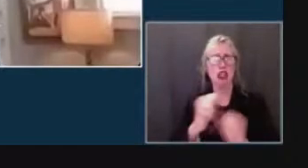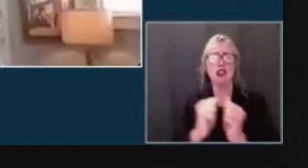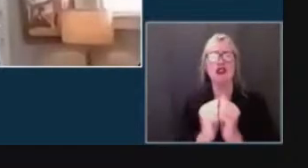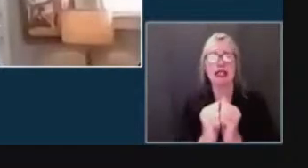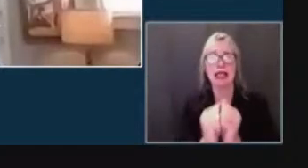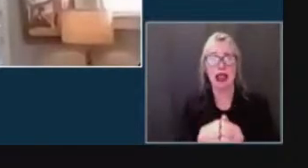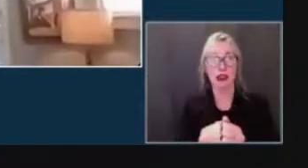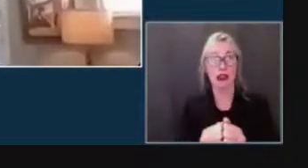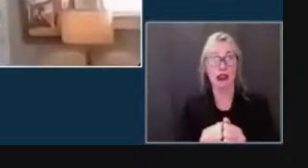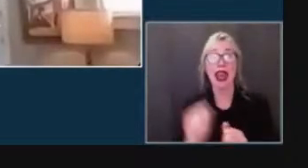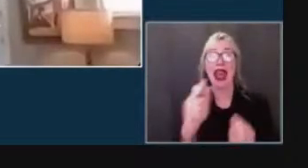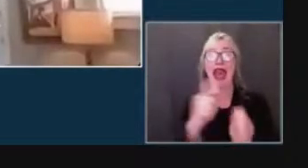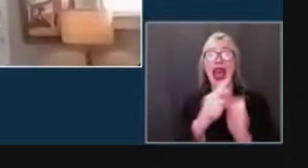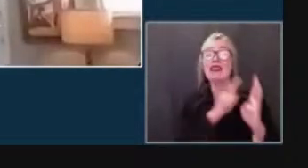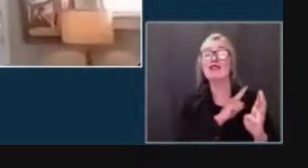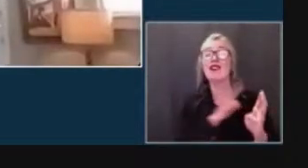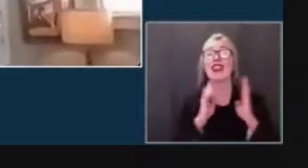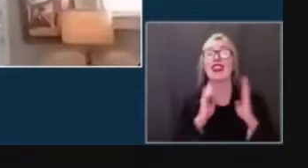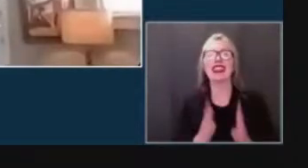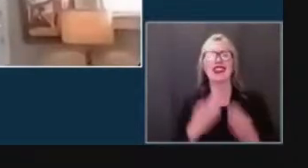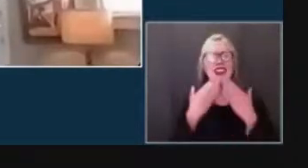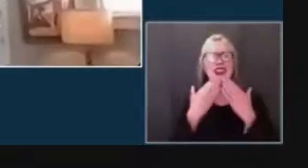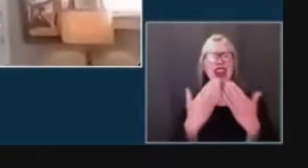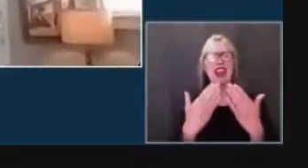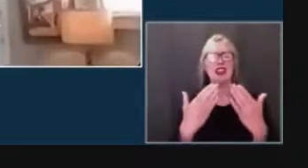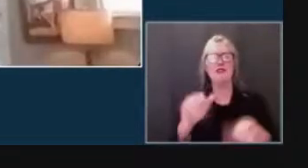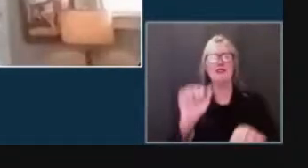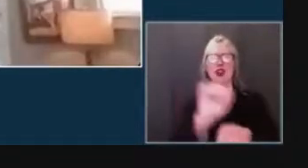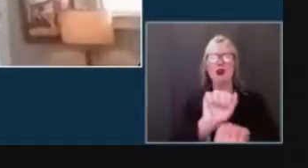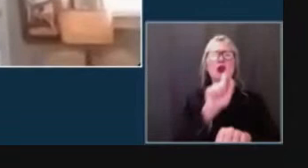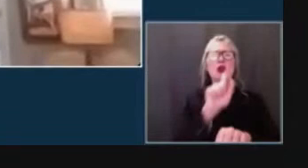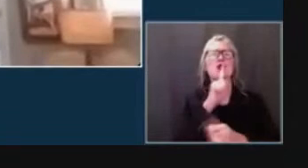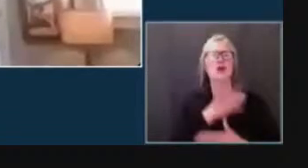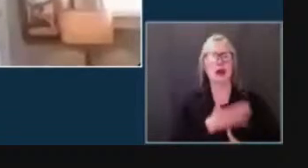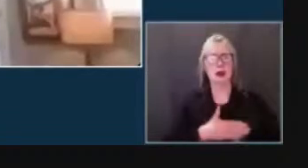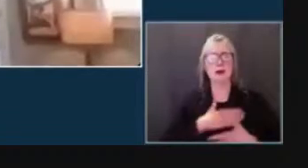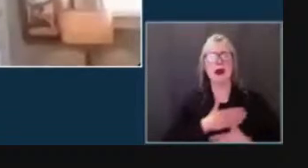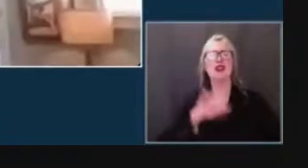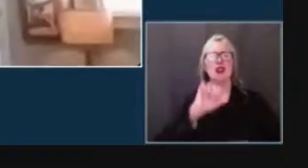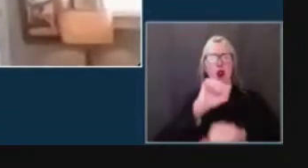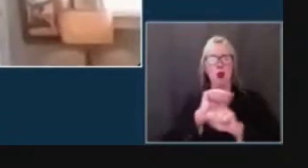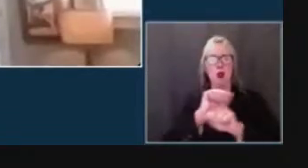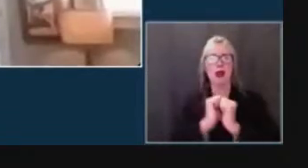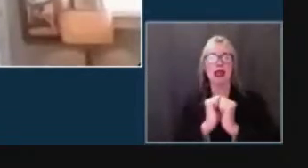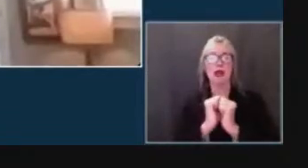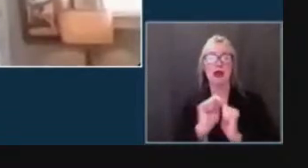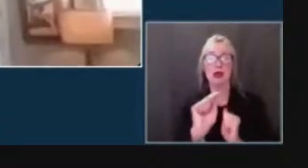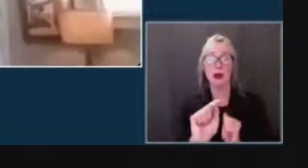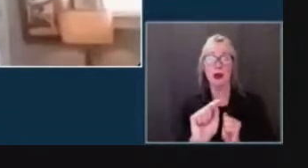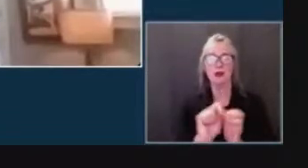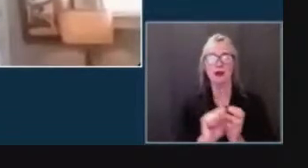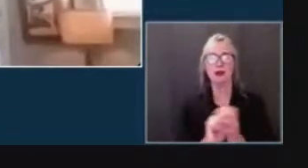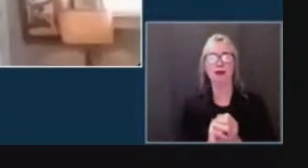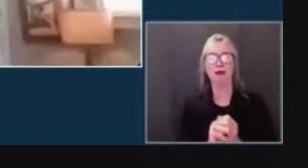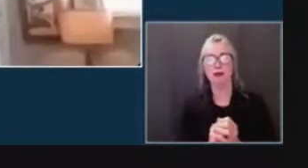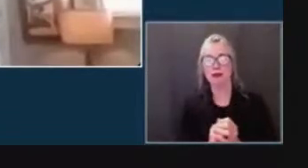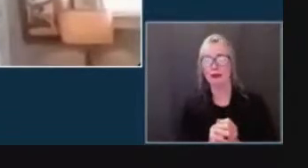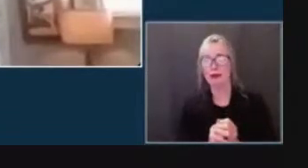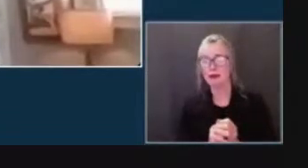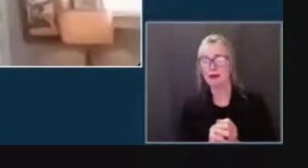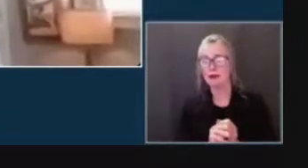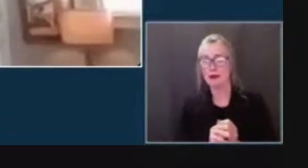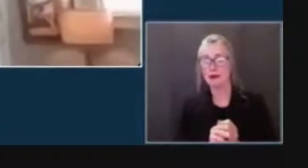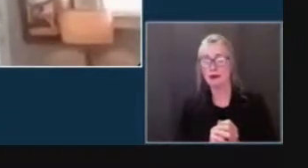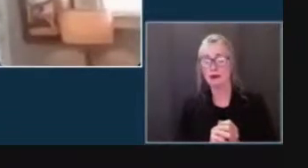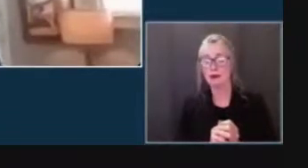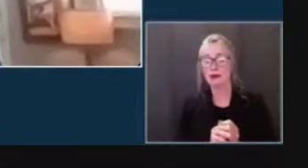you for your outstanding work. It's been a real pleasure working with you. But now these corporate lobbyists